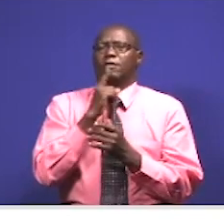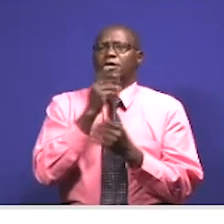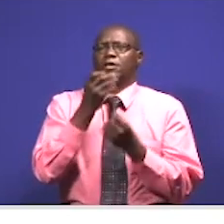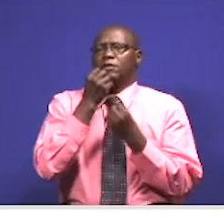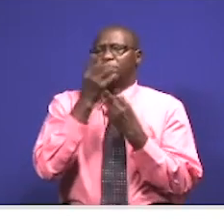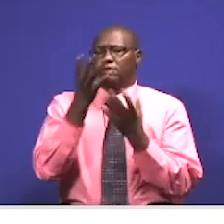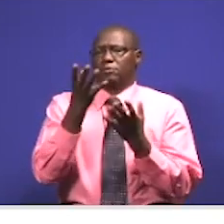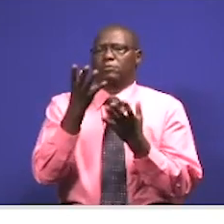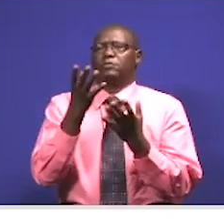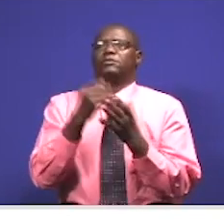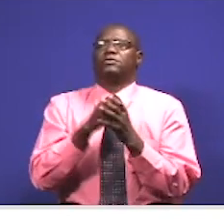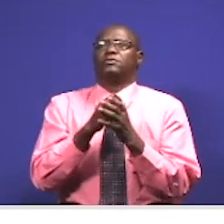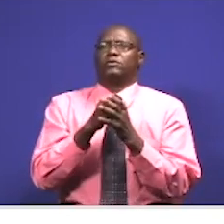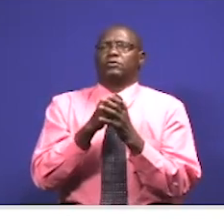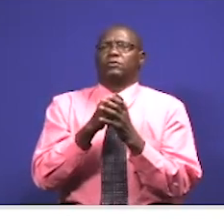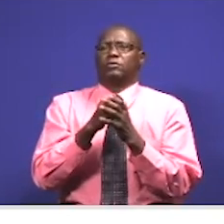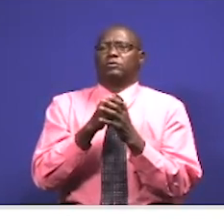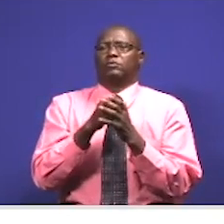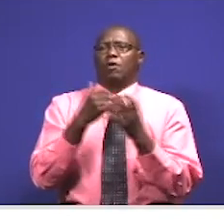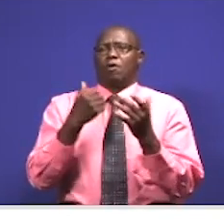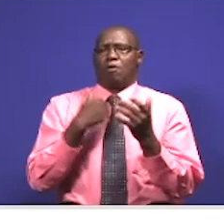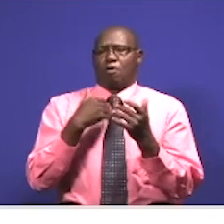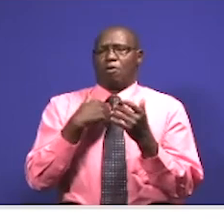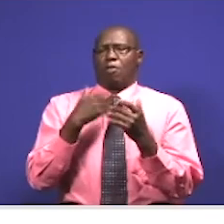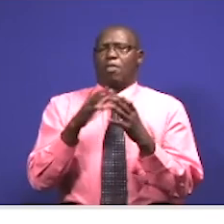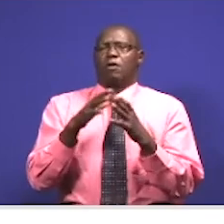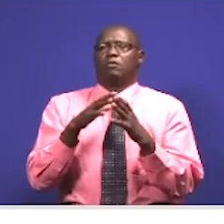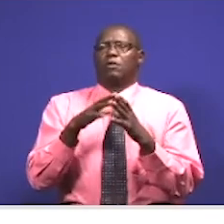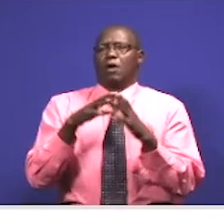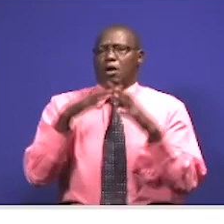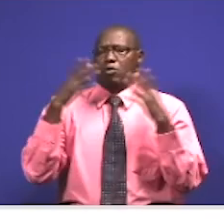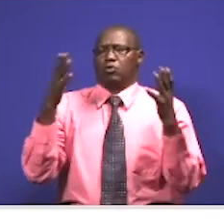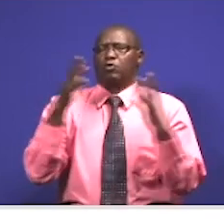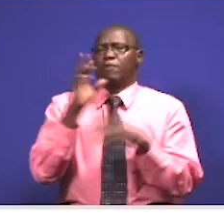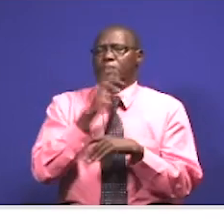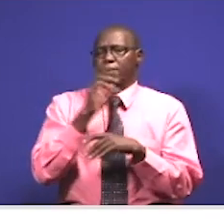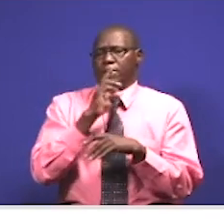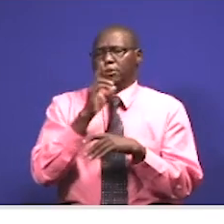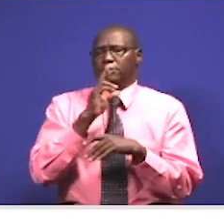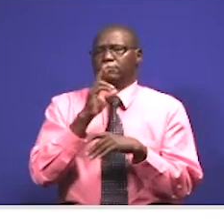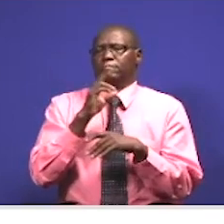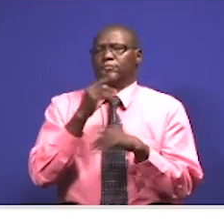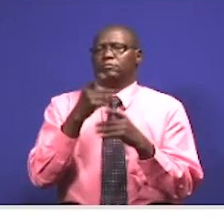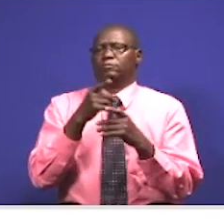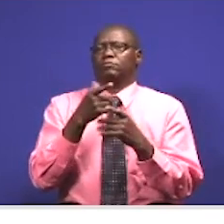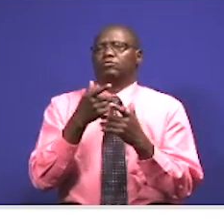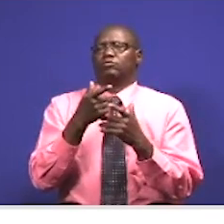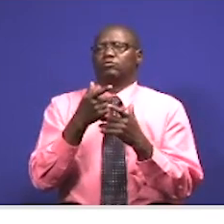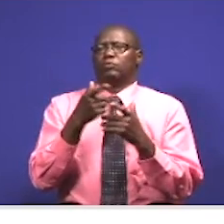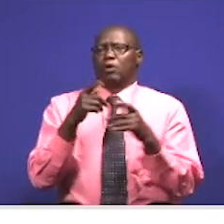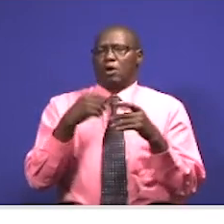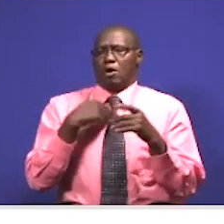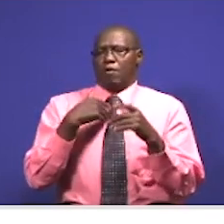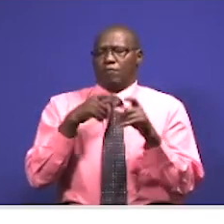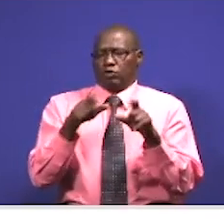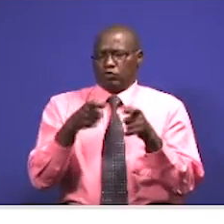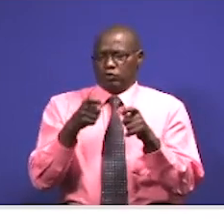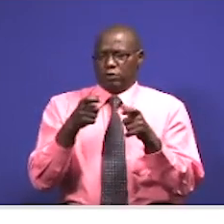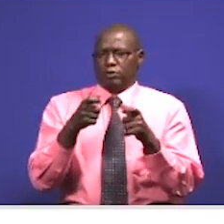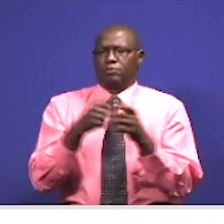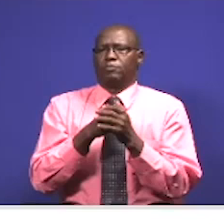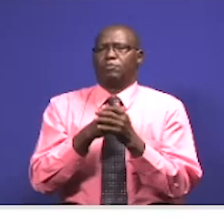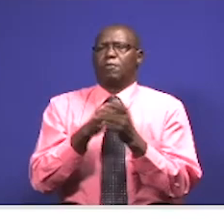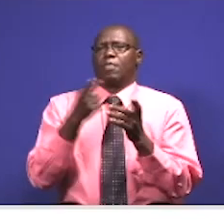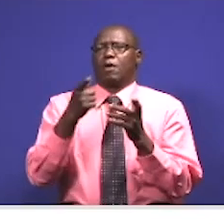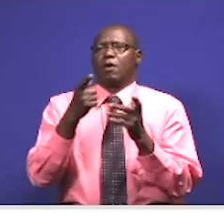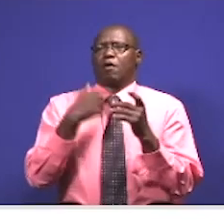artificial intelligence poses a mounting threat to journalism. The index also shows the effects the digital ecosystem's fake content